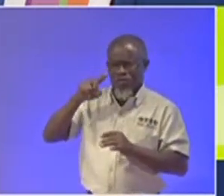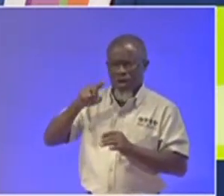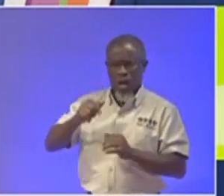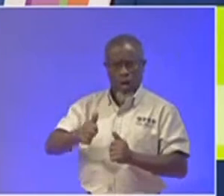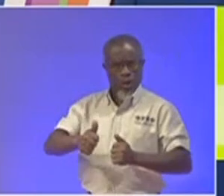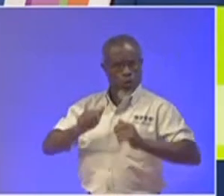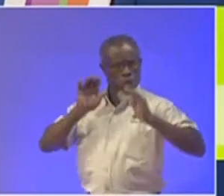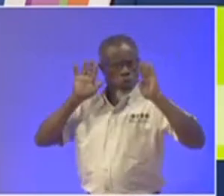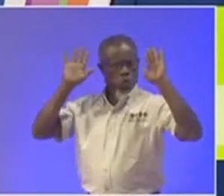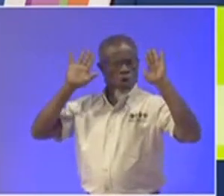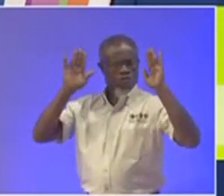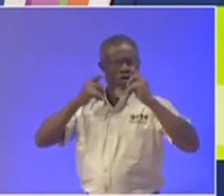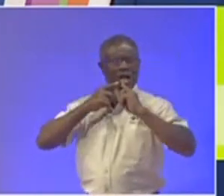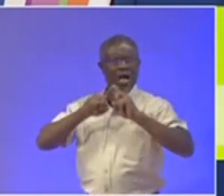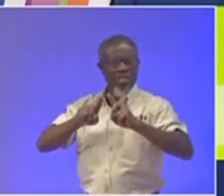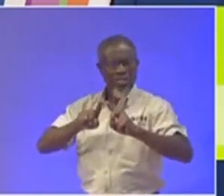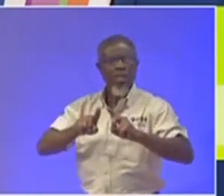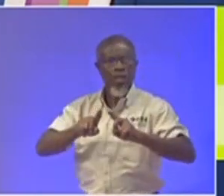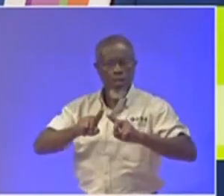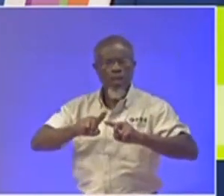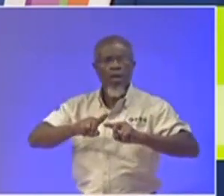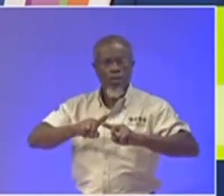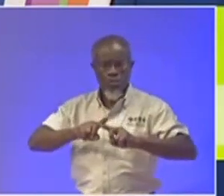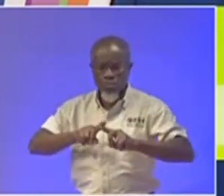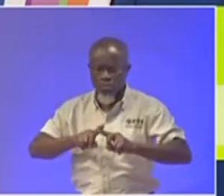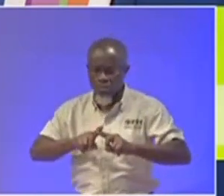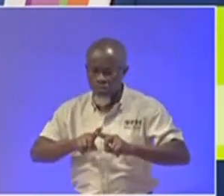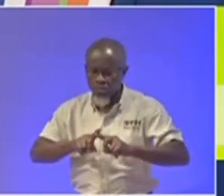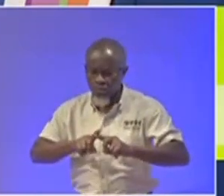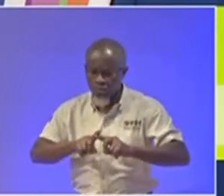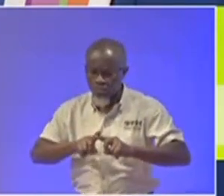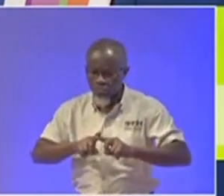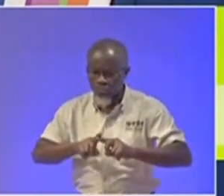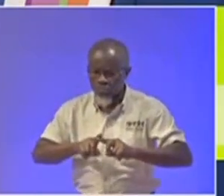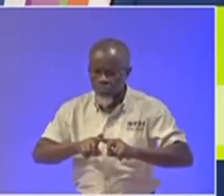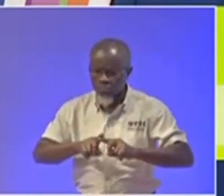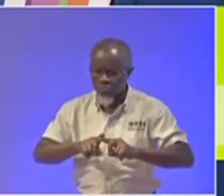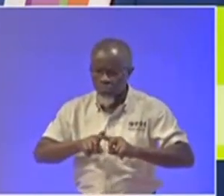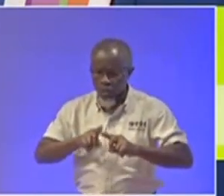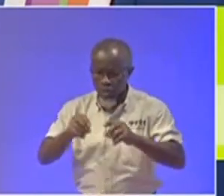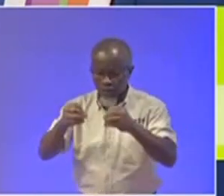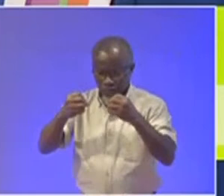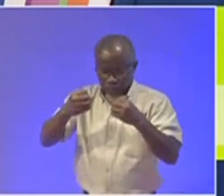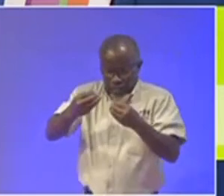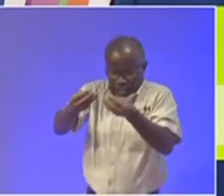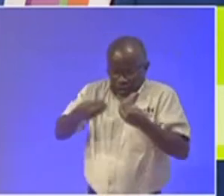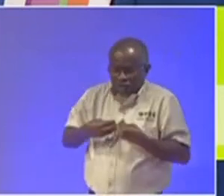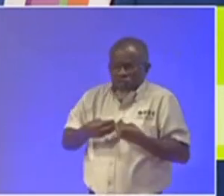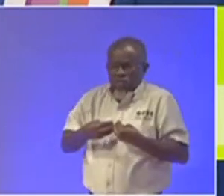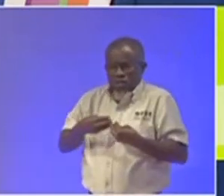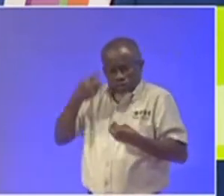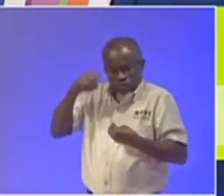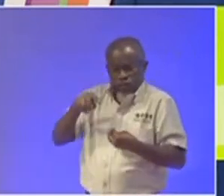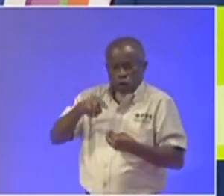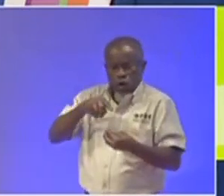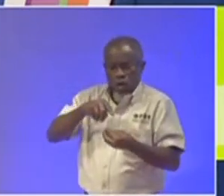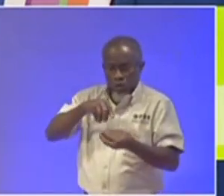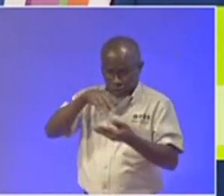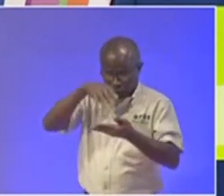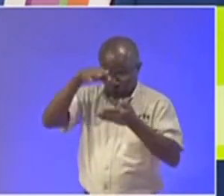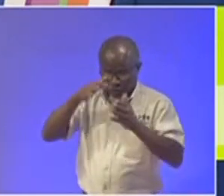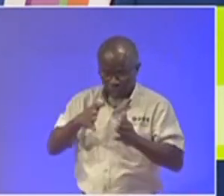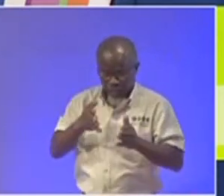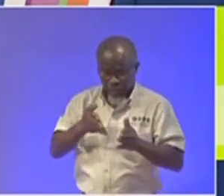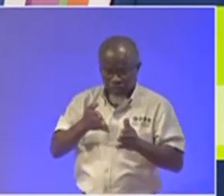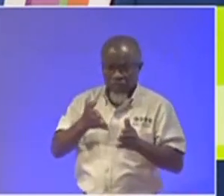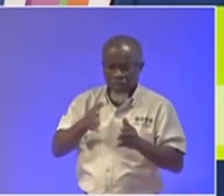way of dealing, having an intervention be dropped into my lap for a student who was in my class last